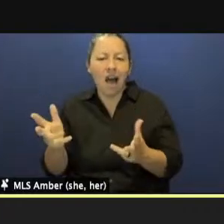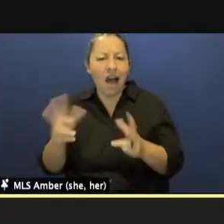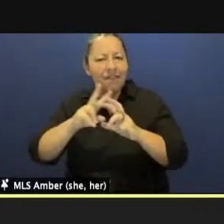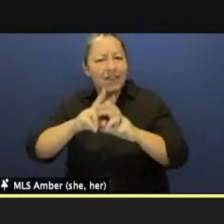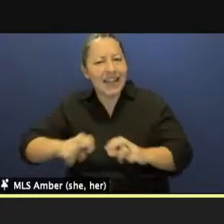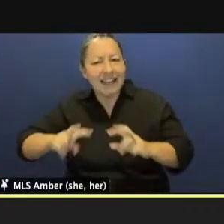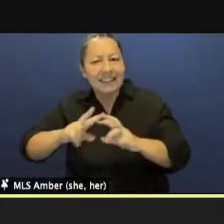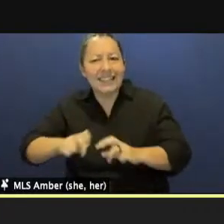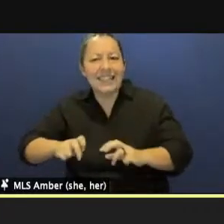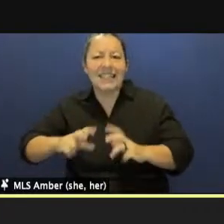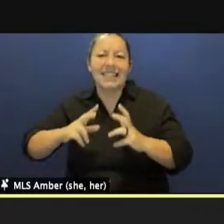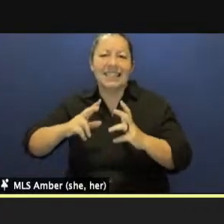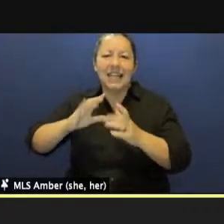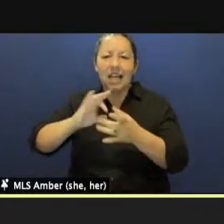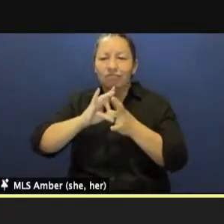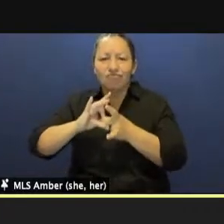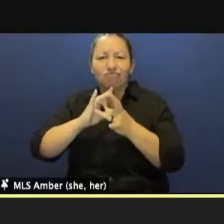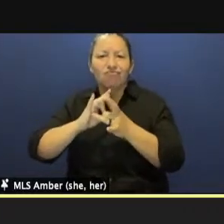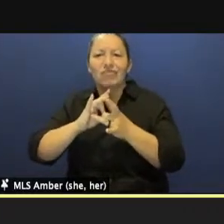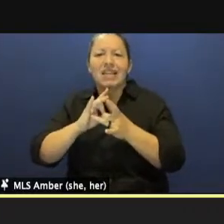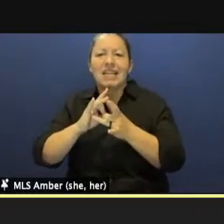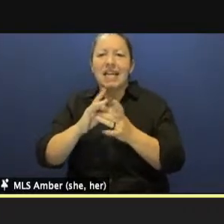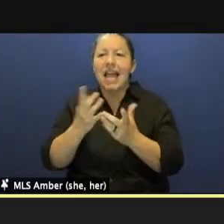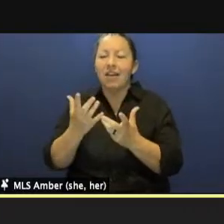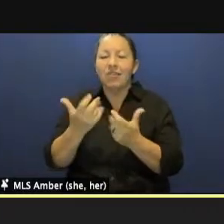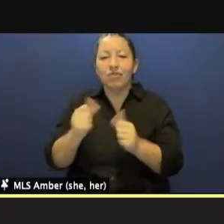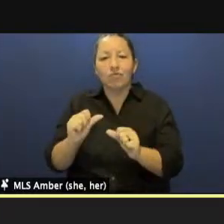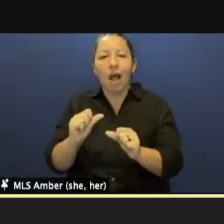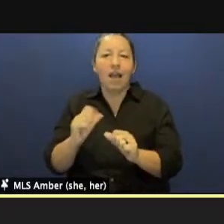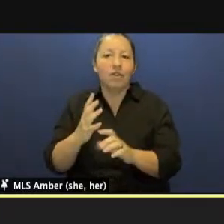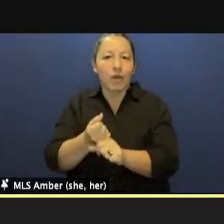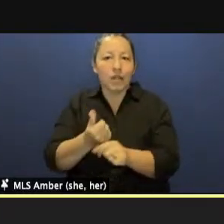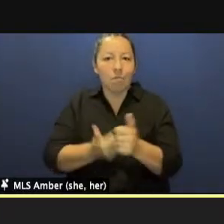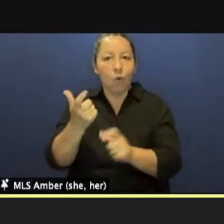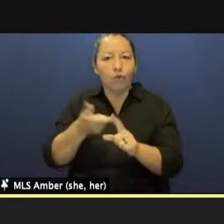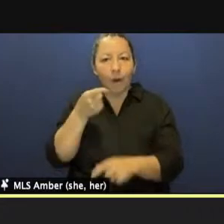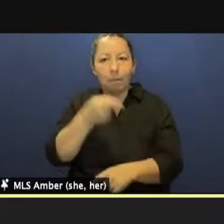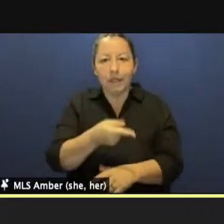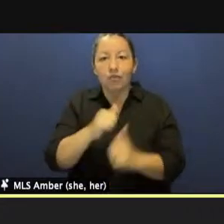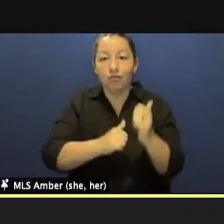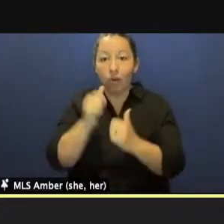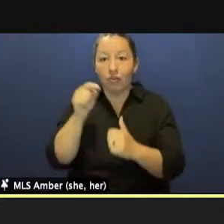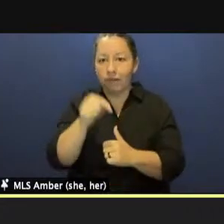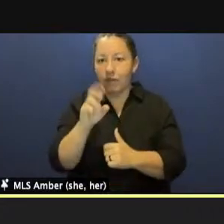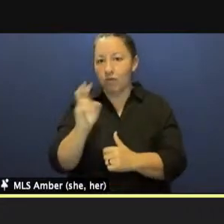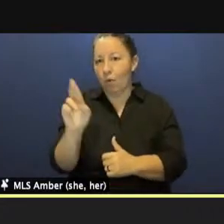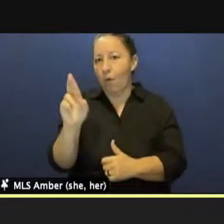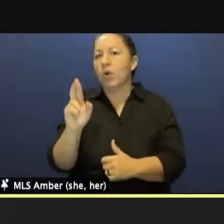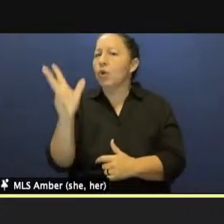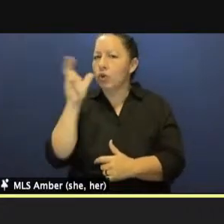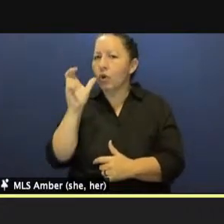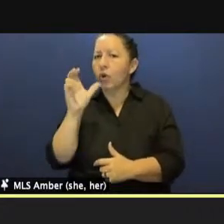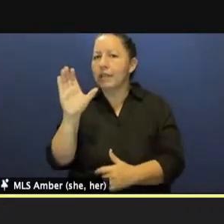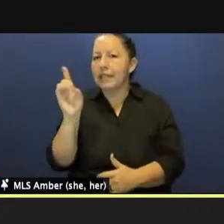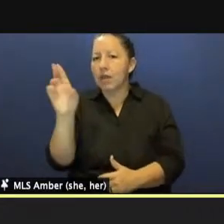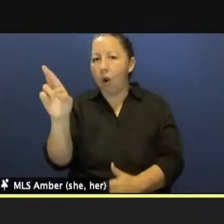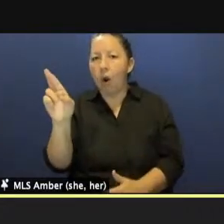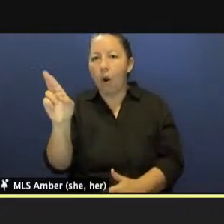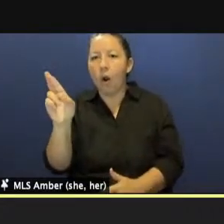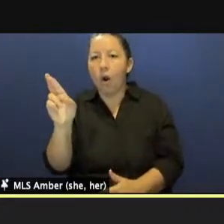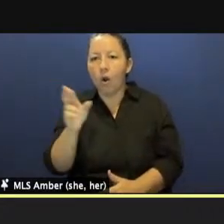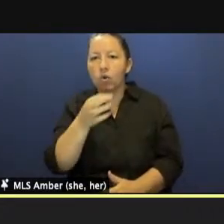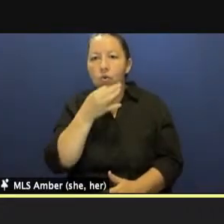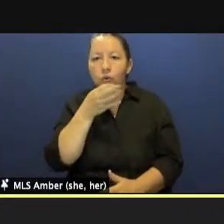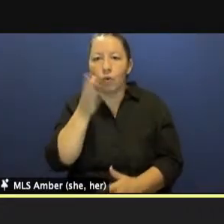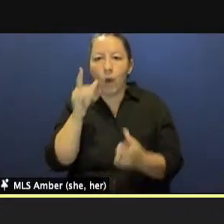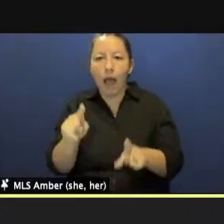And they're optimizing against the capabilities and constraints of the rover. As you heard, our CDR is coming up in October, which means the rover